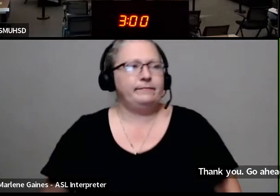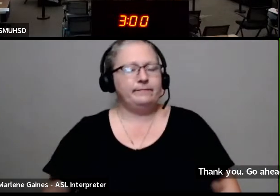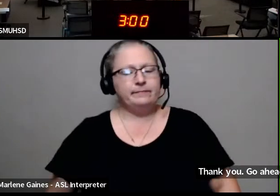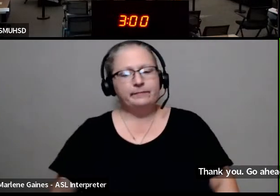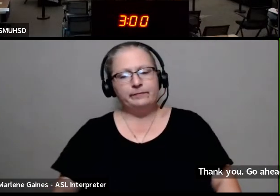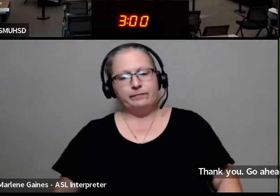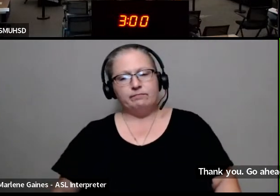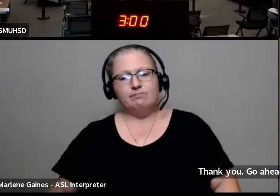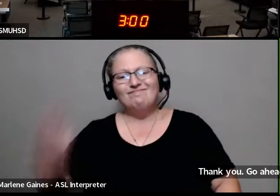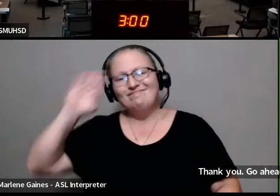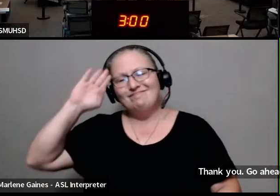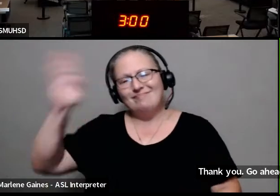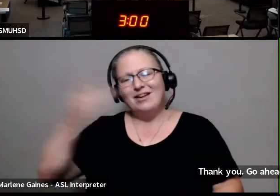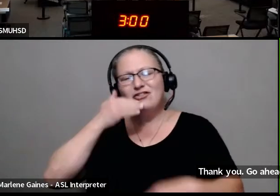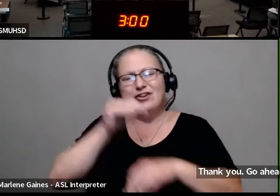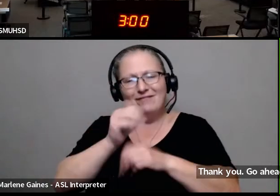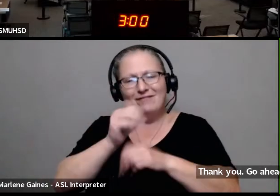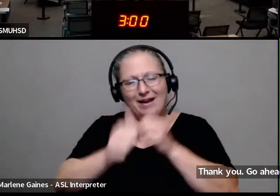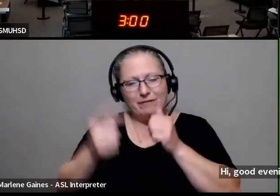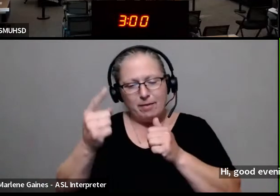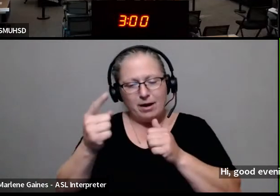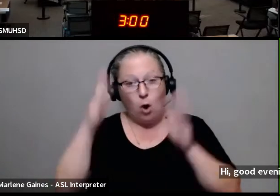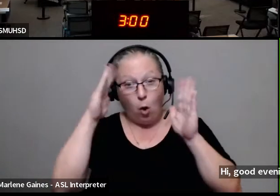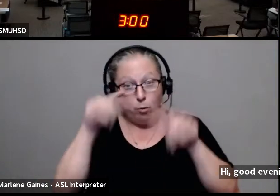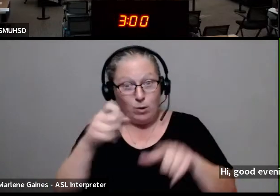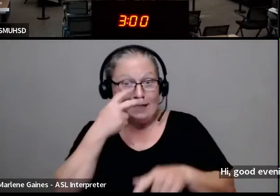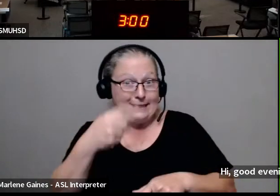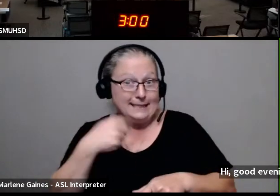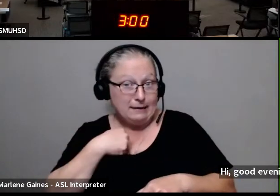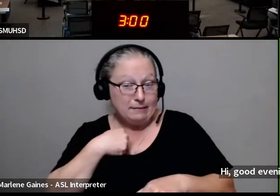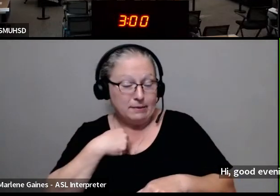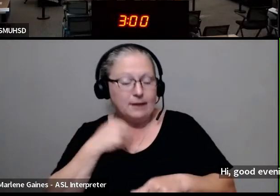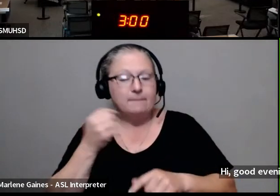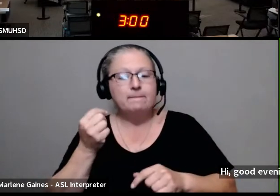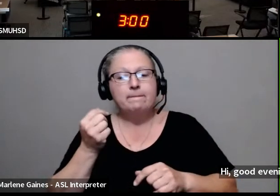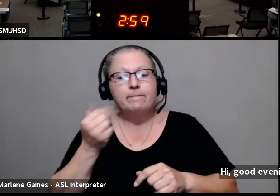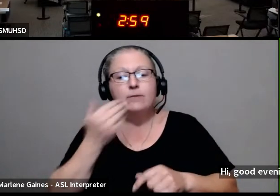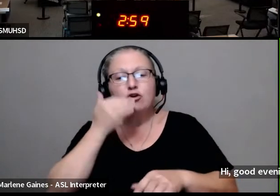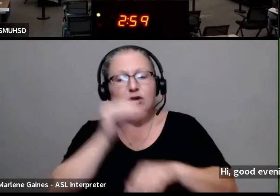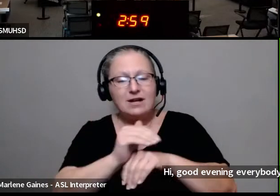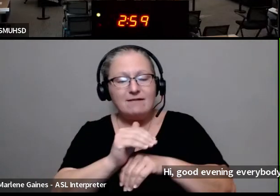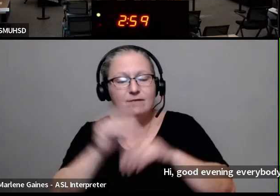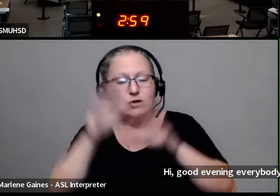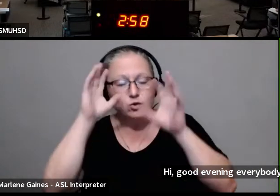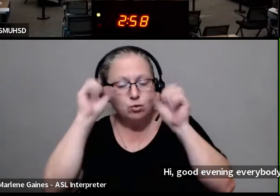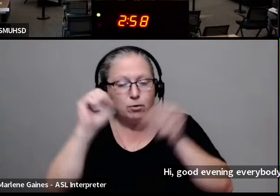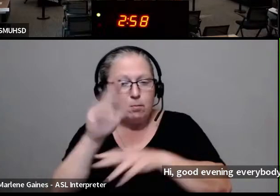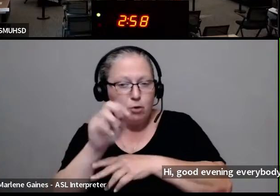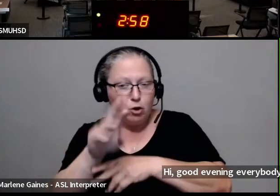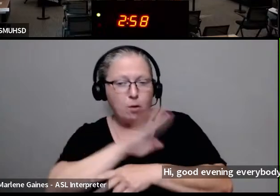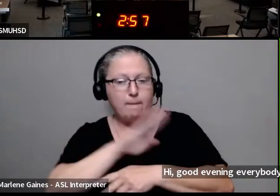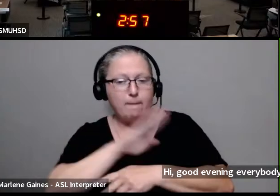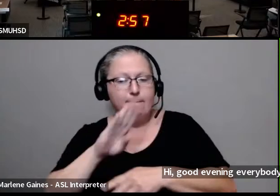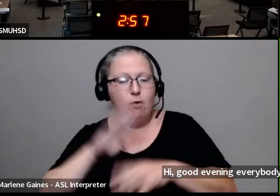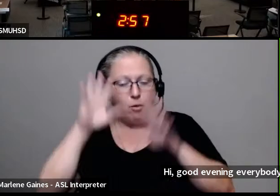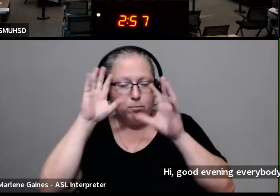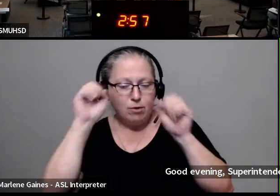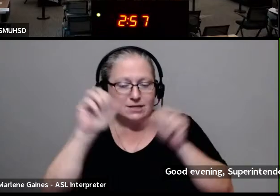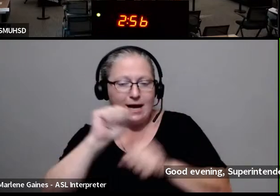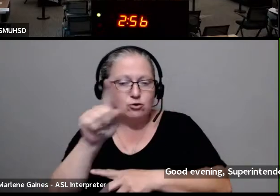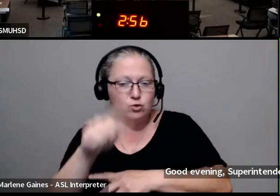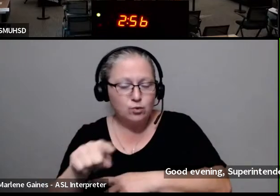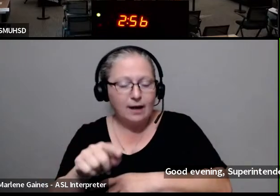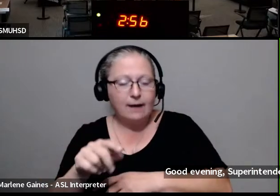Hi, good evening, everybody. Hopefully you can see me. Good evening, Superintendent Booker, Board President Andrade